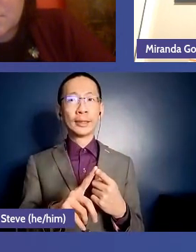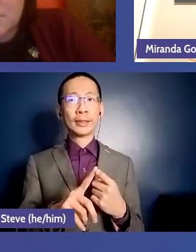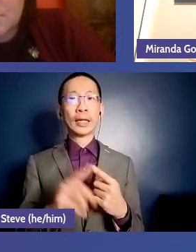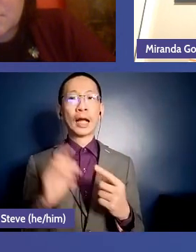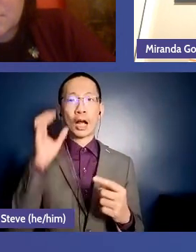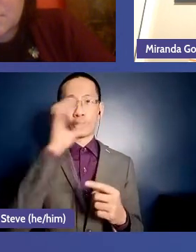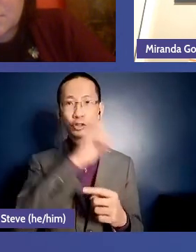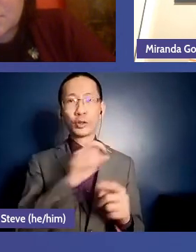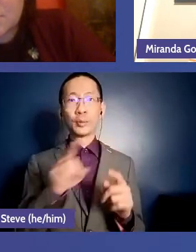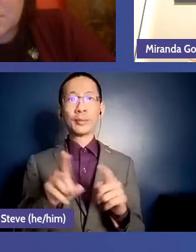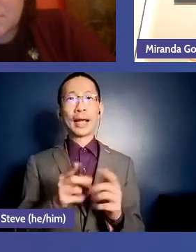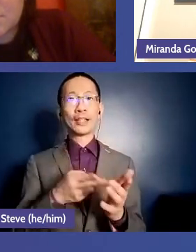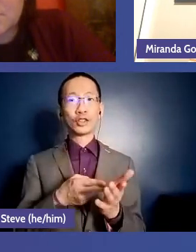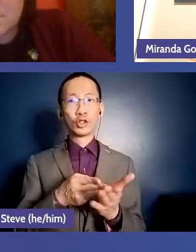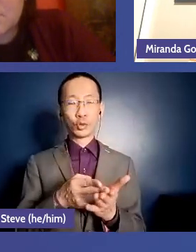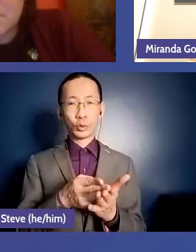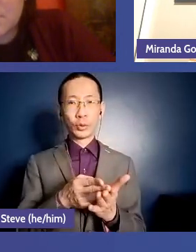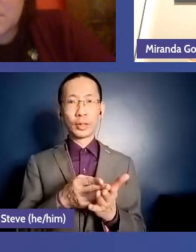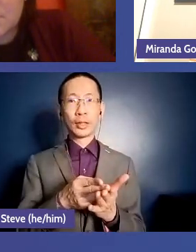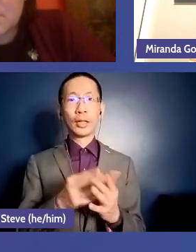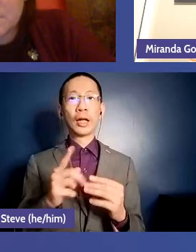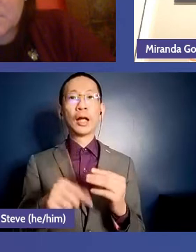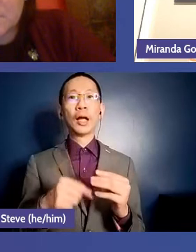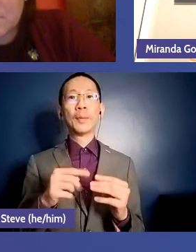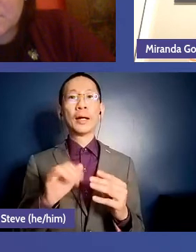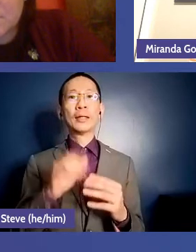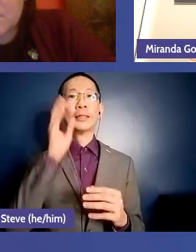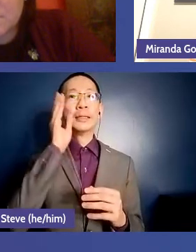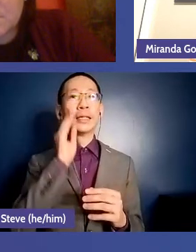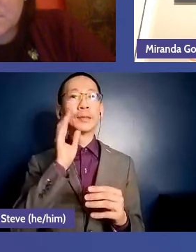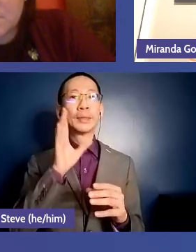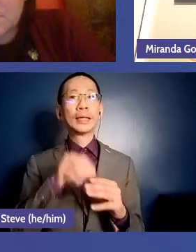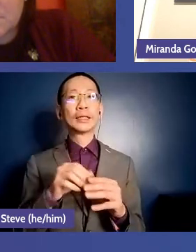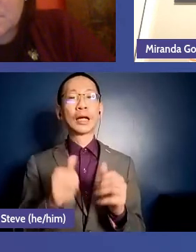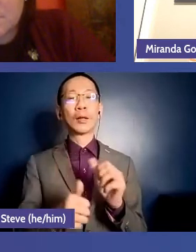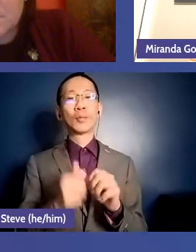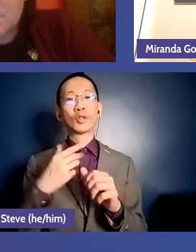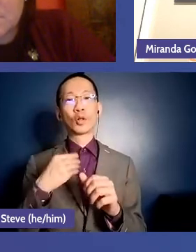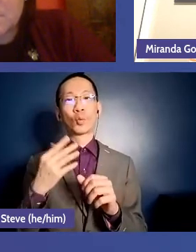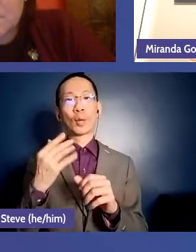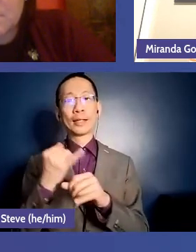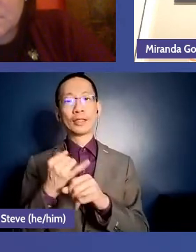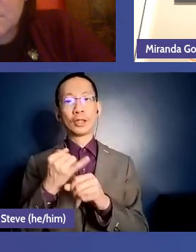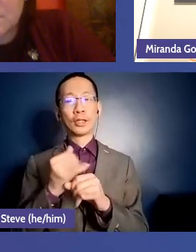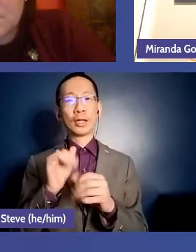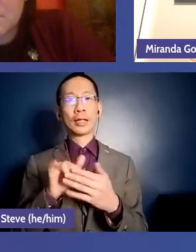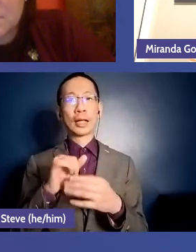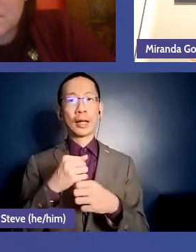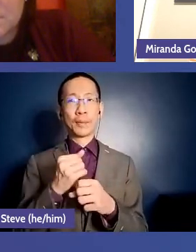assume as the truth about the experience inside of predominantly white institutions that makes their,